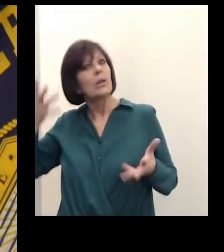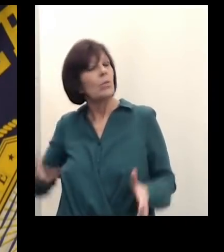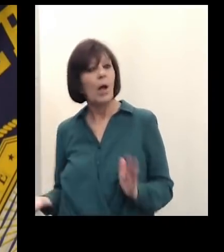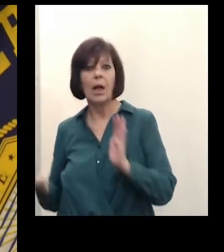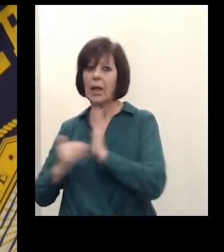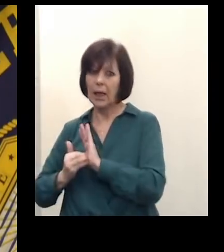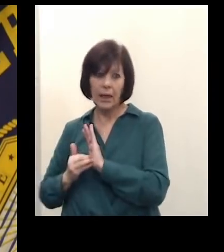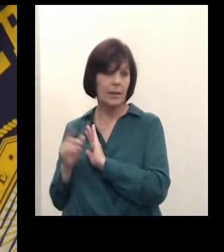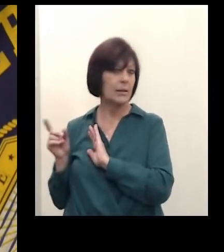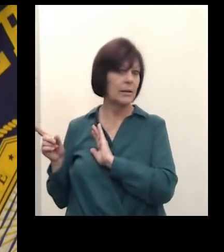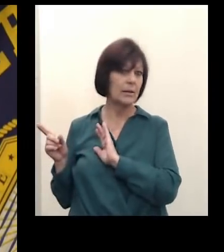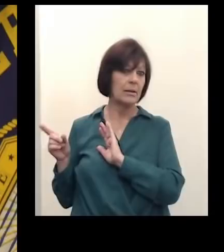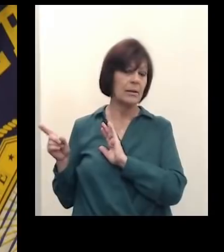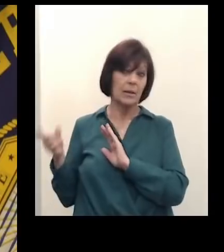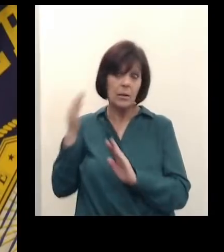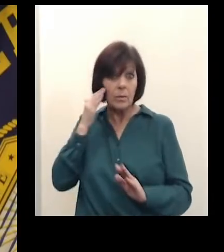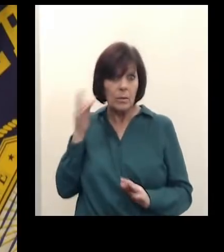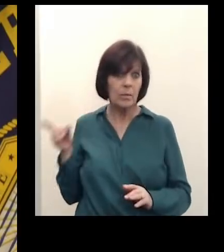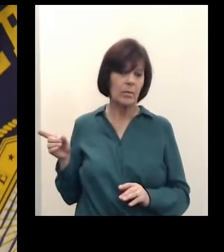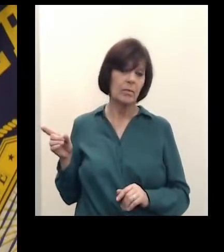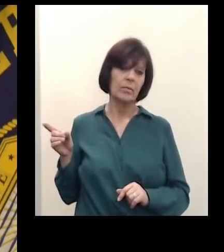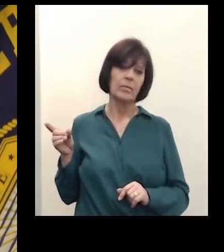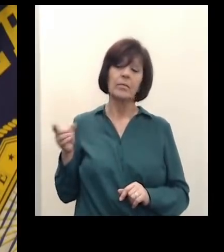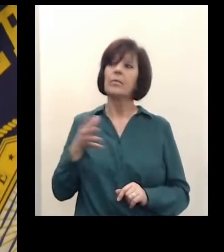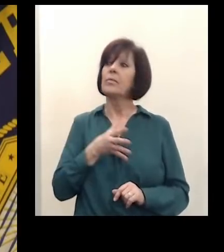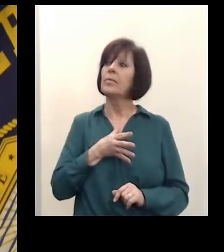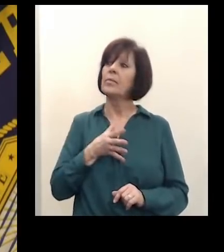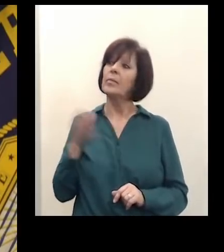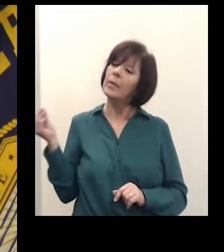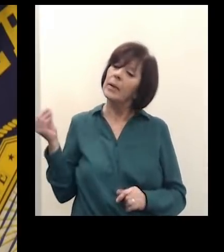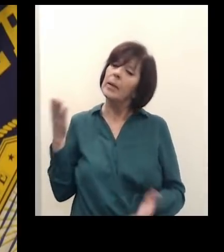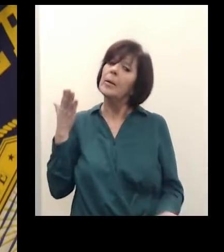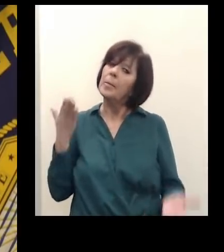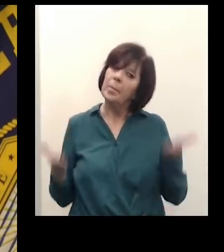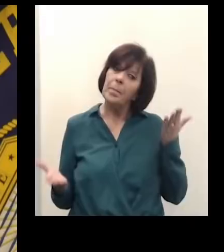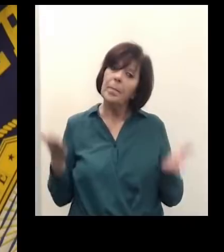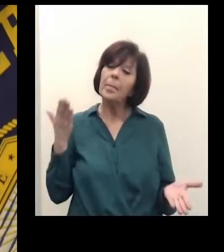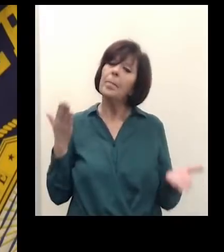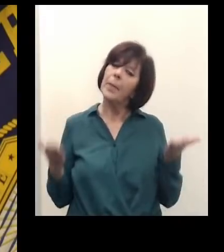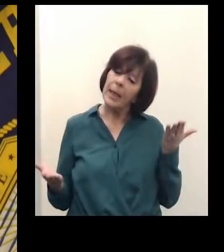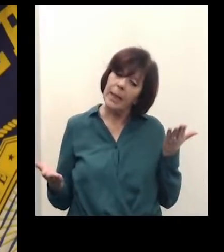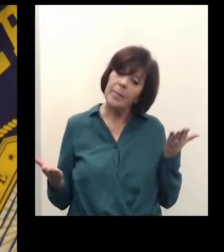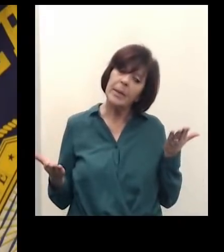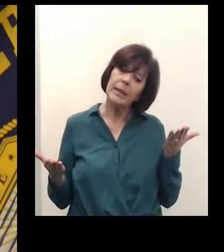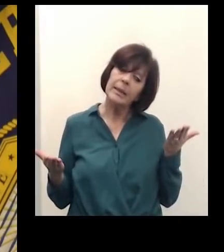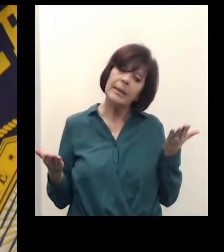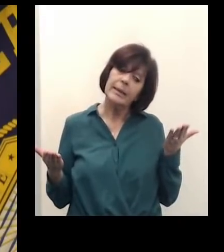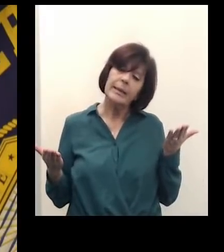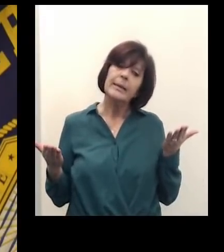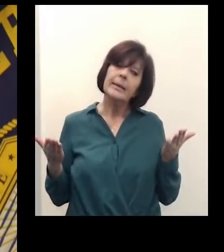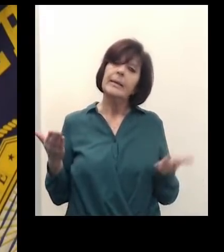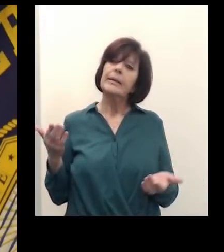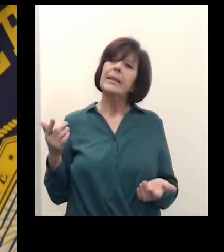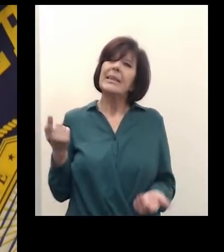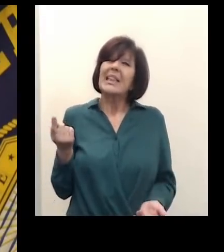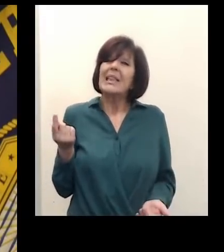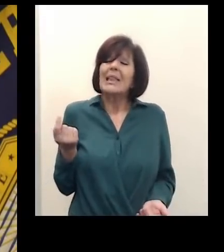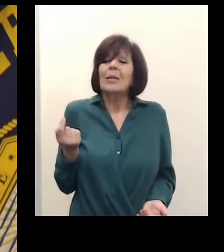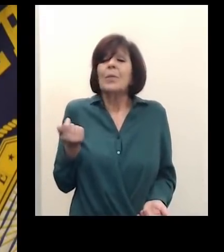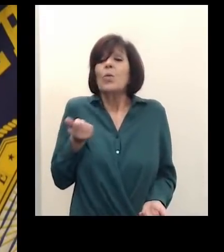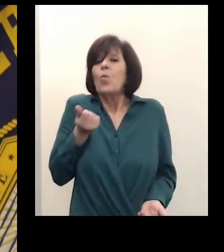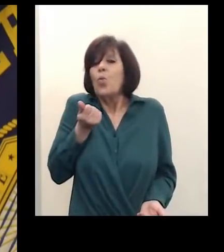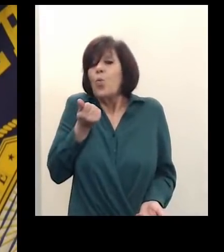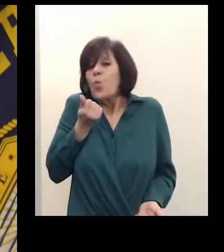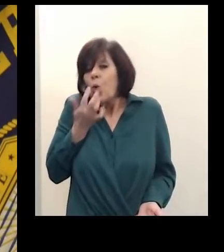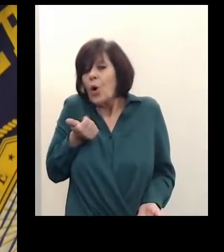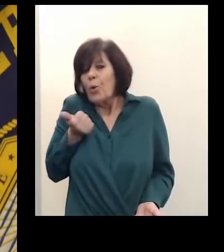over again. And it may be contributing to a degree, it is a whiff warmer downstate, or at least it was a